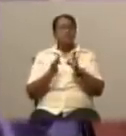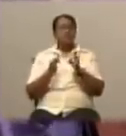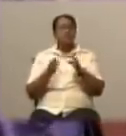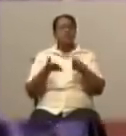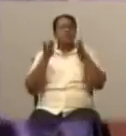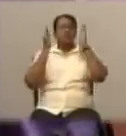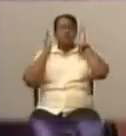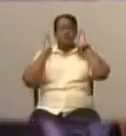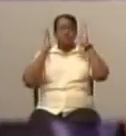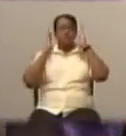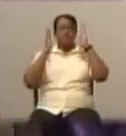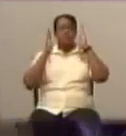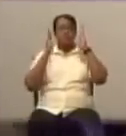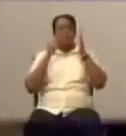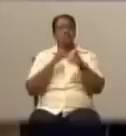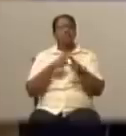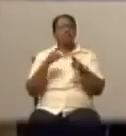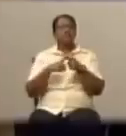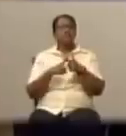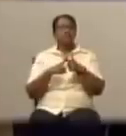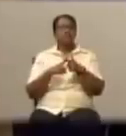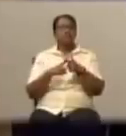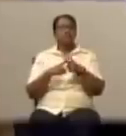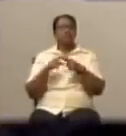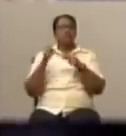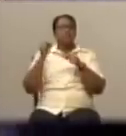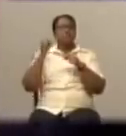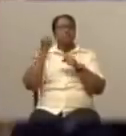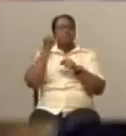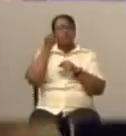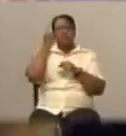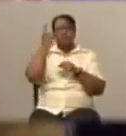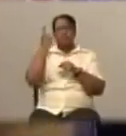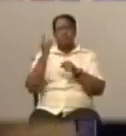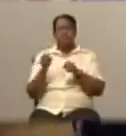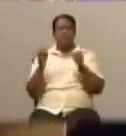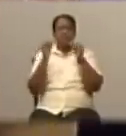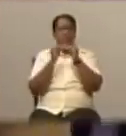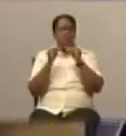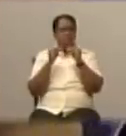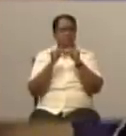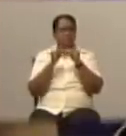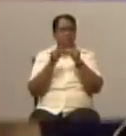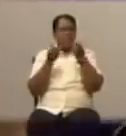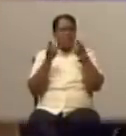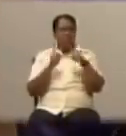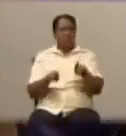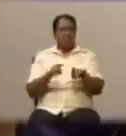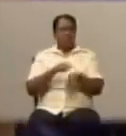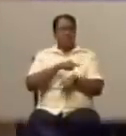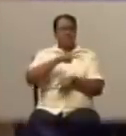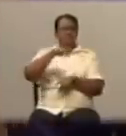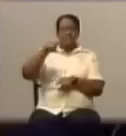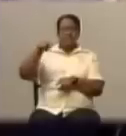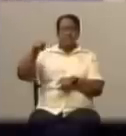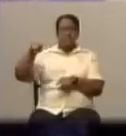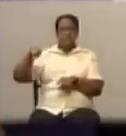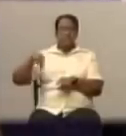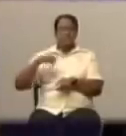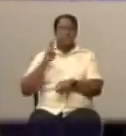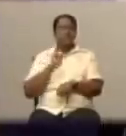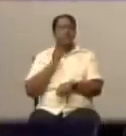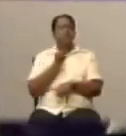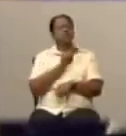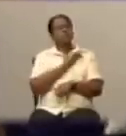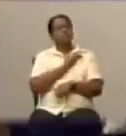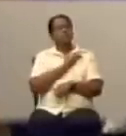we may more understand what is happening around us. If we